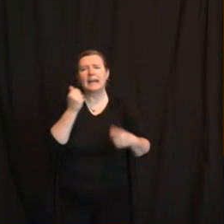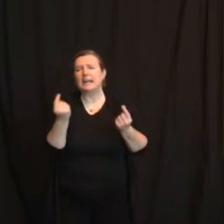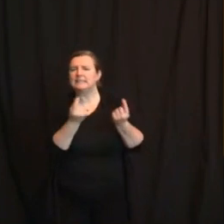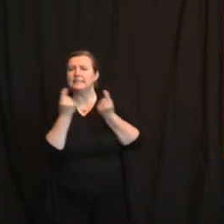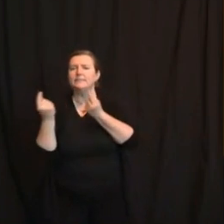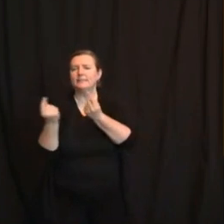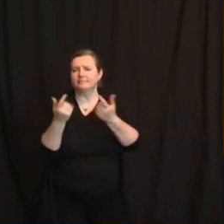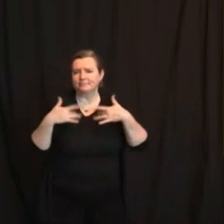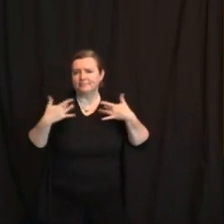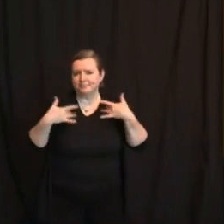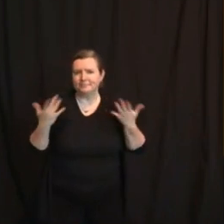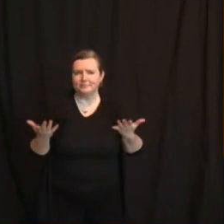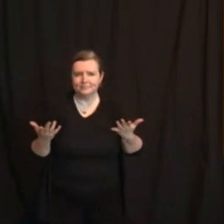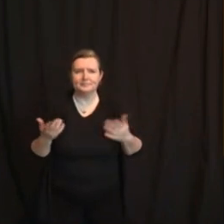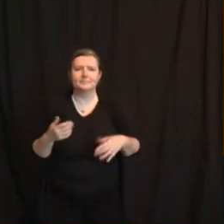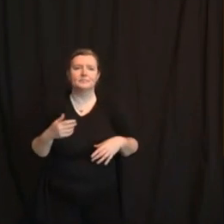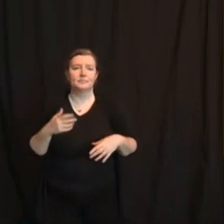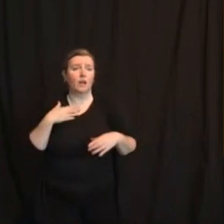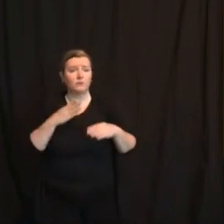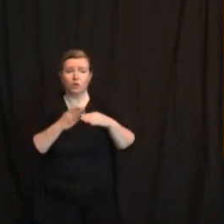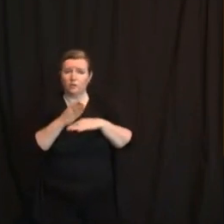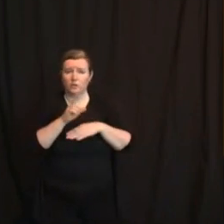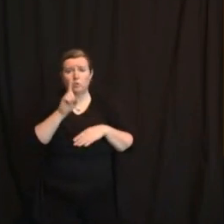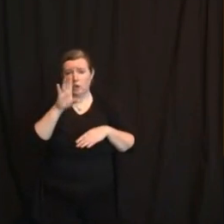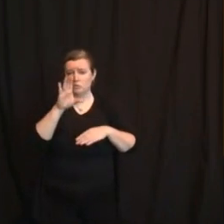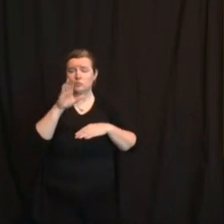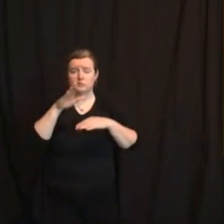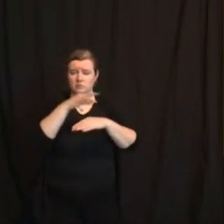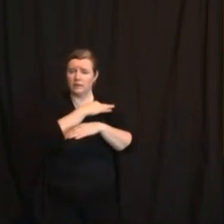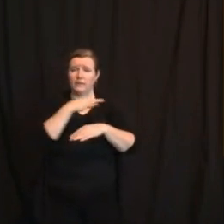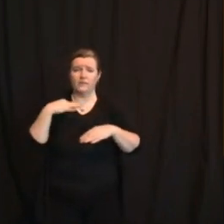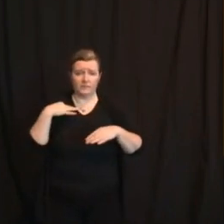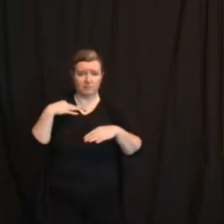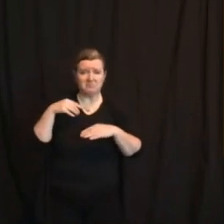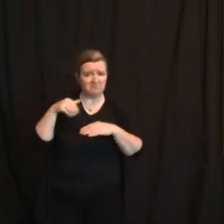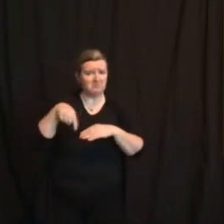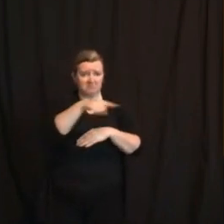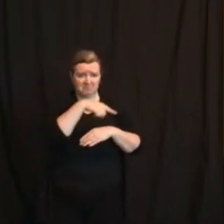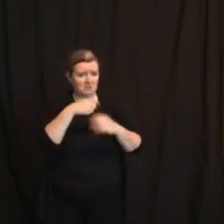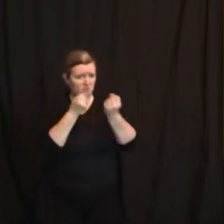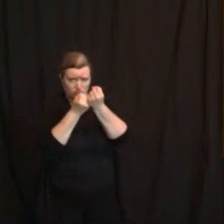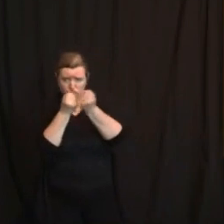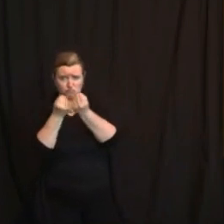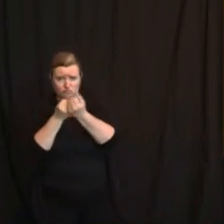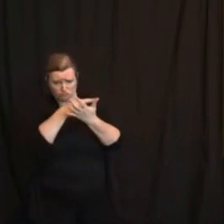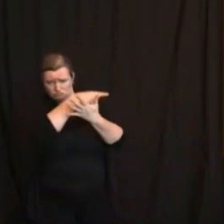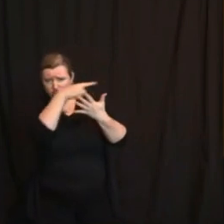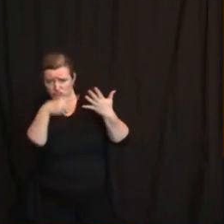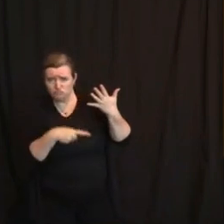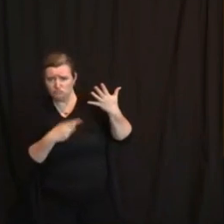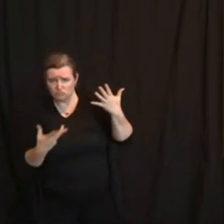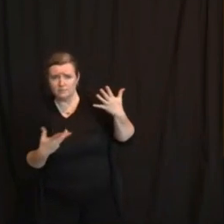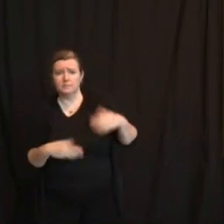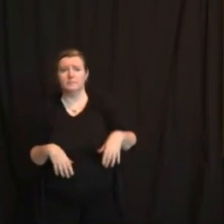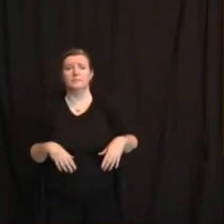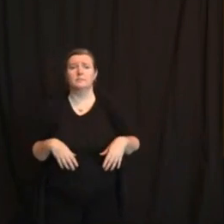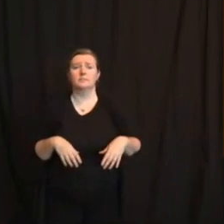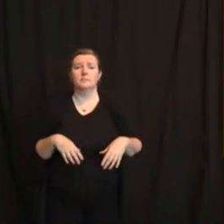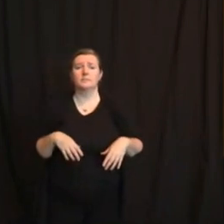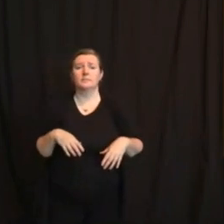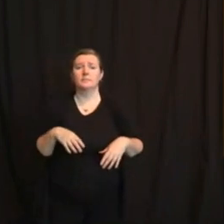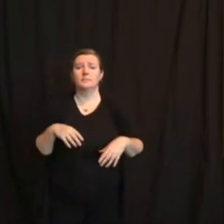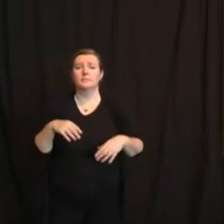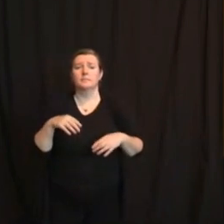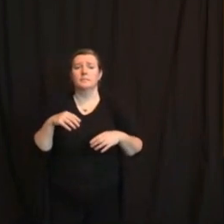the over 100 VA personnel supporting our vulnerable residents at the Menlo Park Memorial Veterans Home